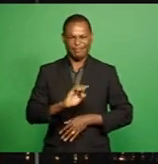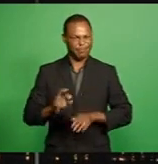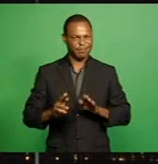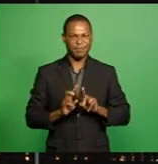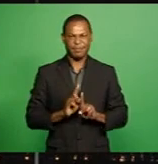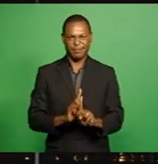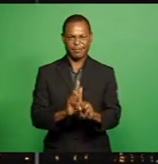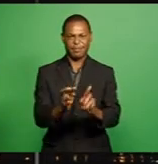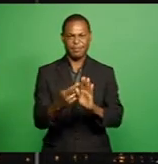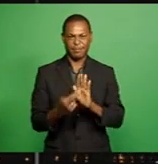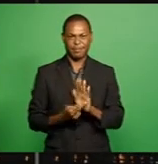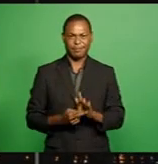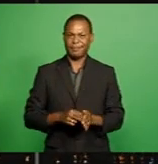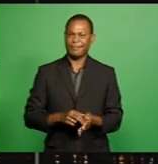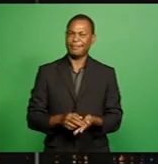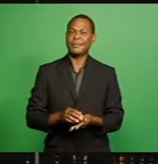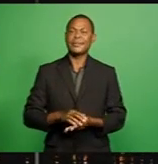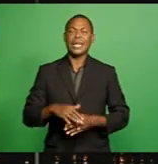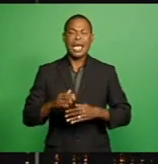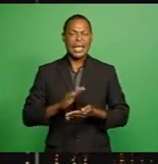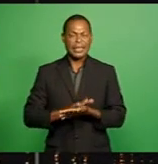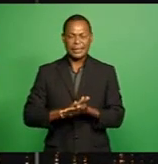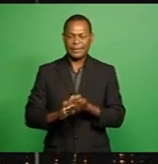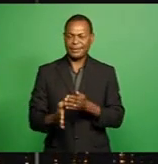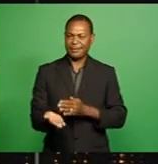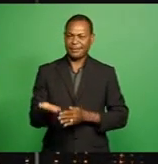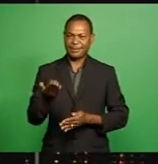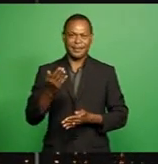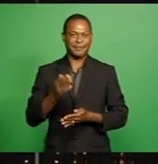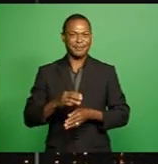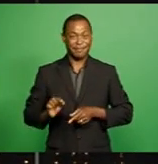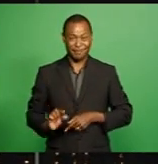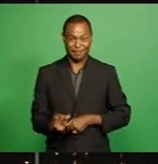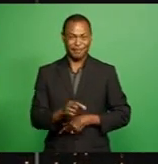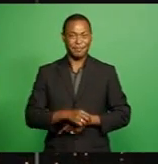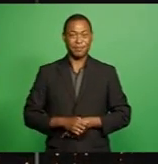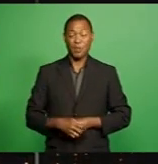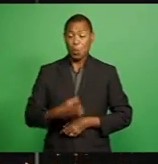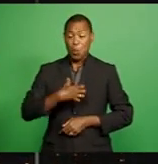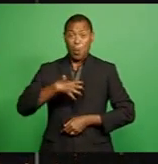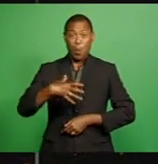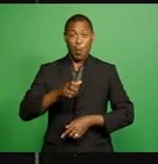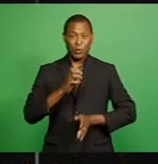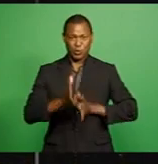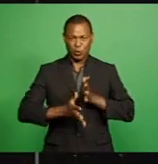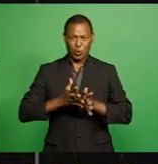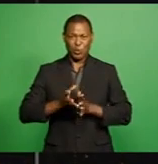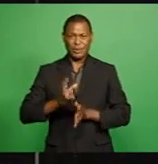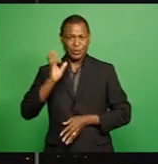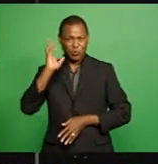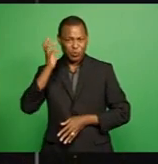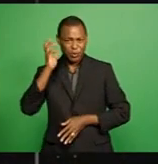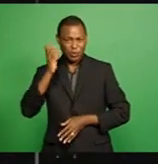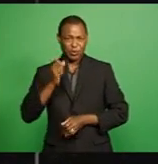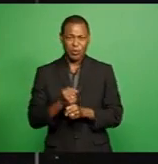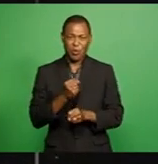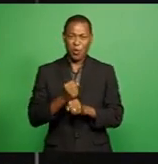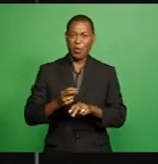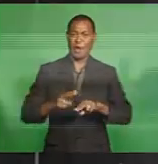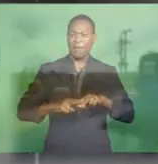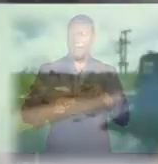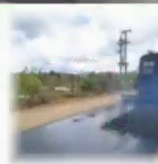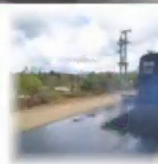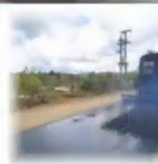and major cleanup at Numbukolo Creek. For these stories and others, you can tune in daily to our sister radio station, Gold FM. To our